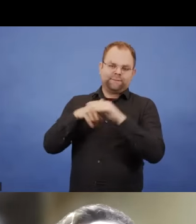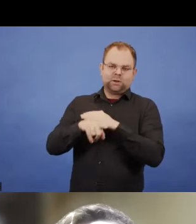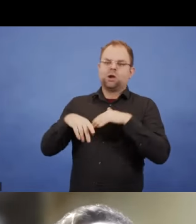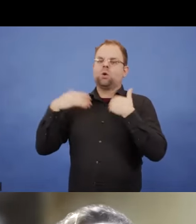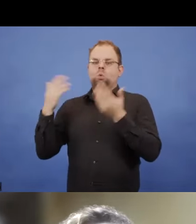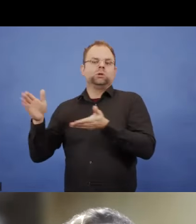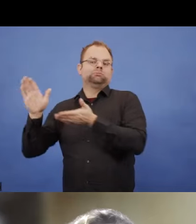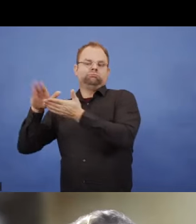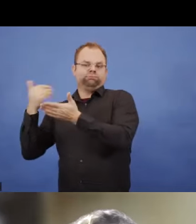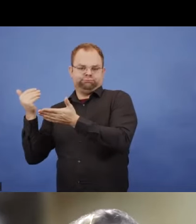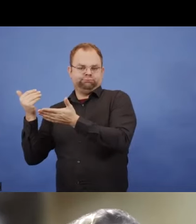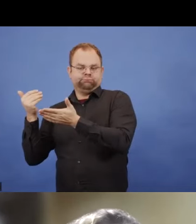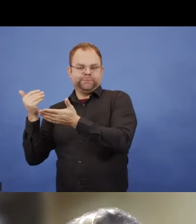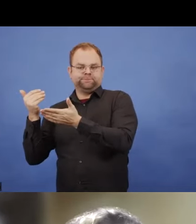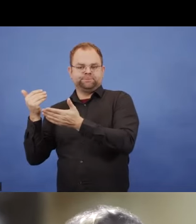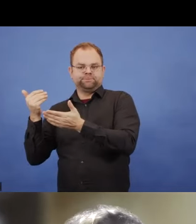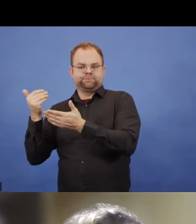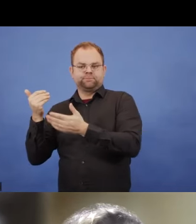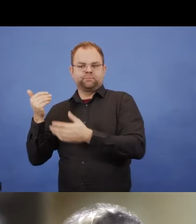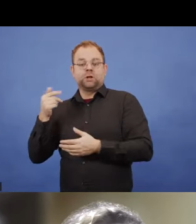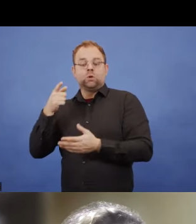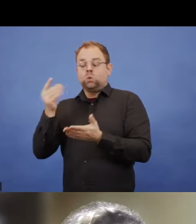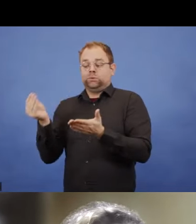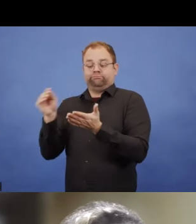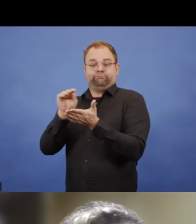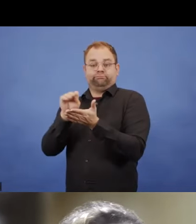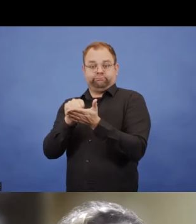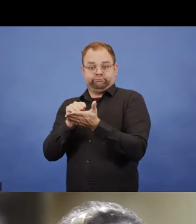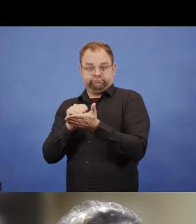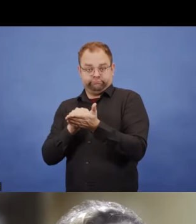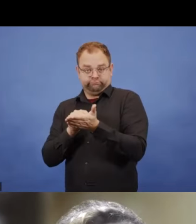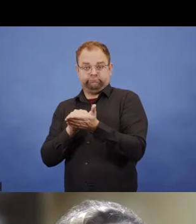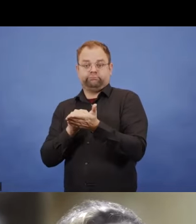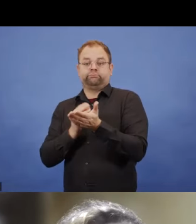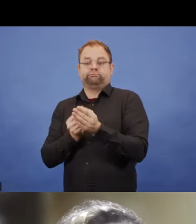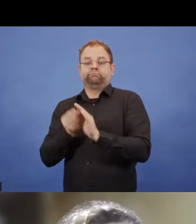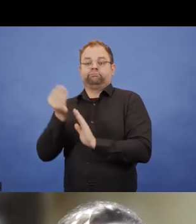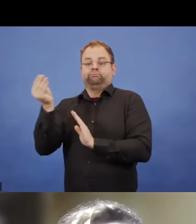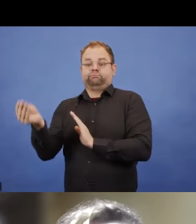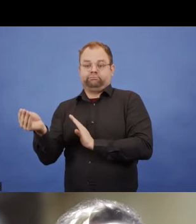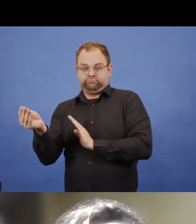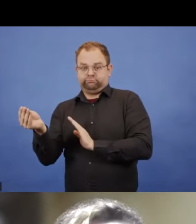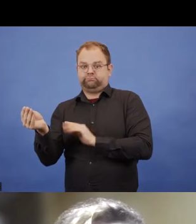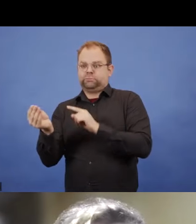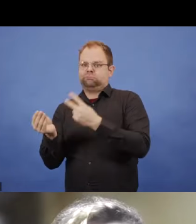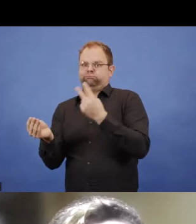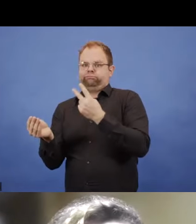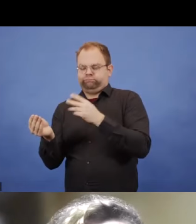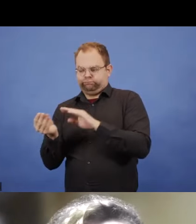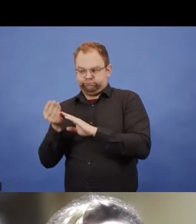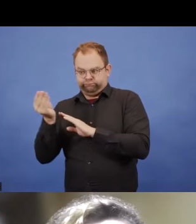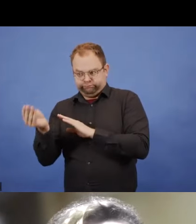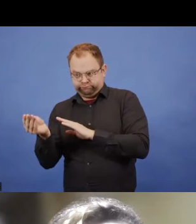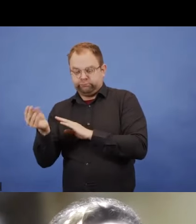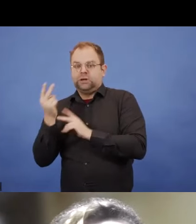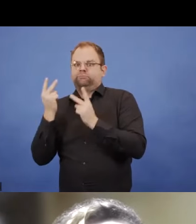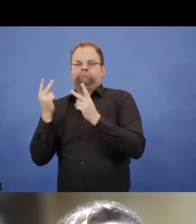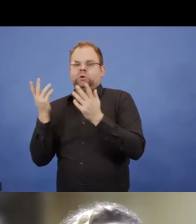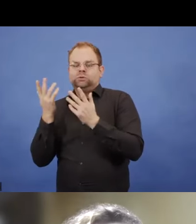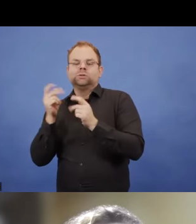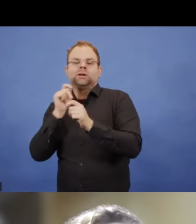interview. So an appointment will be set in order to have a refugee status determination